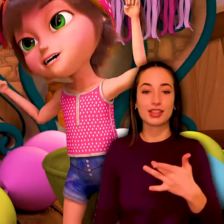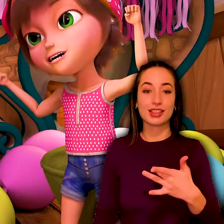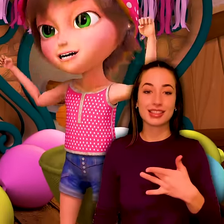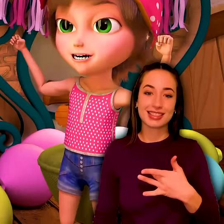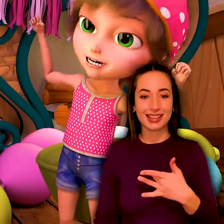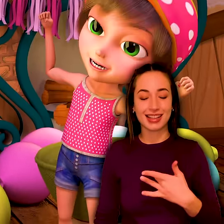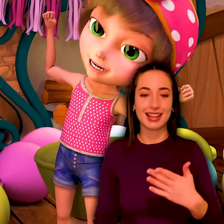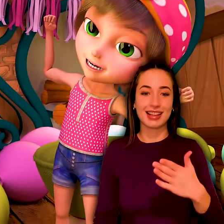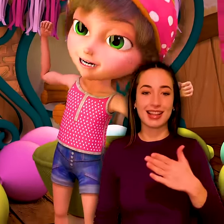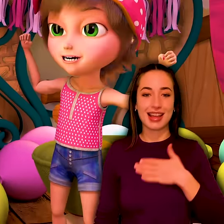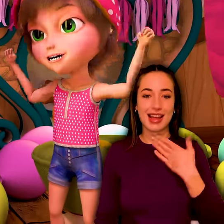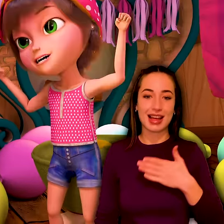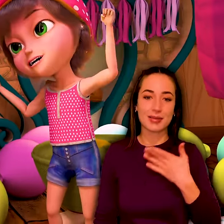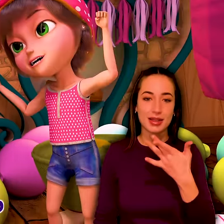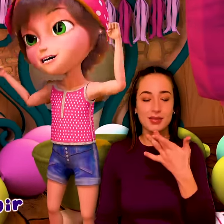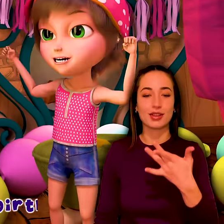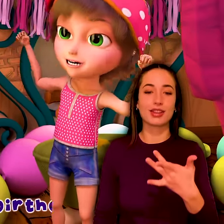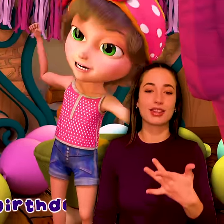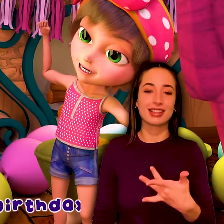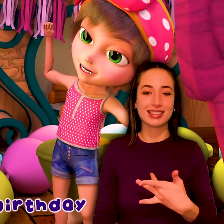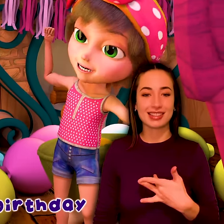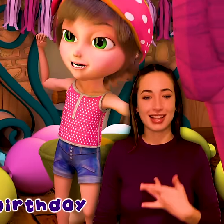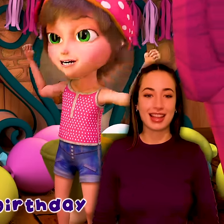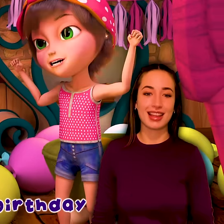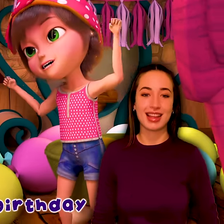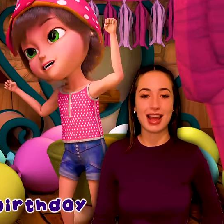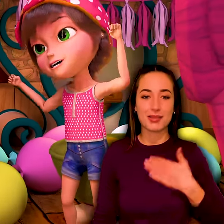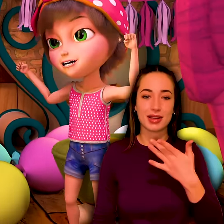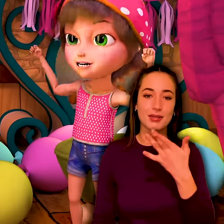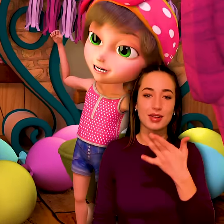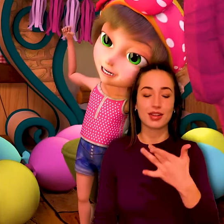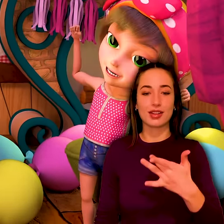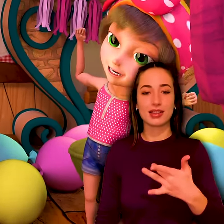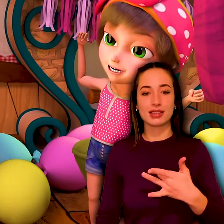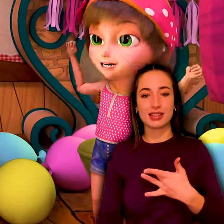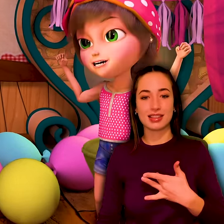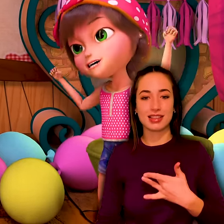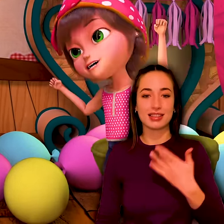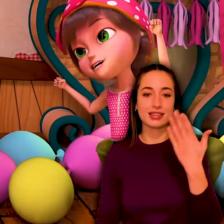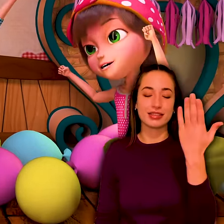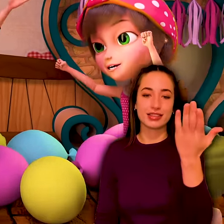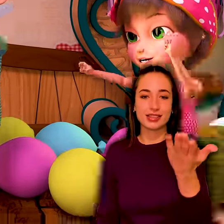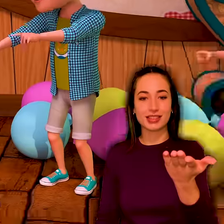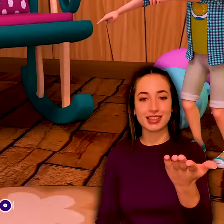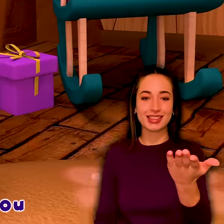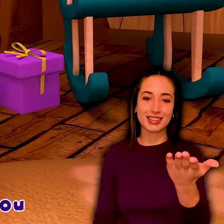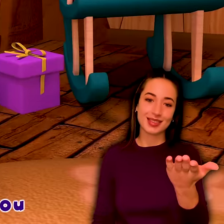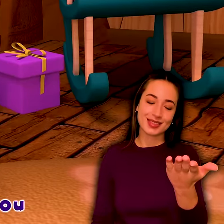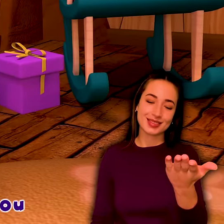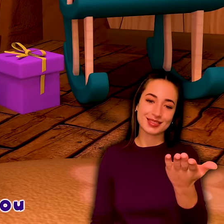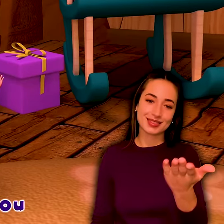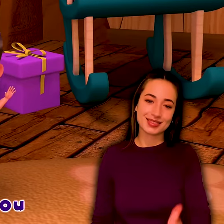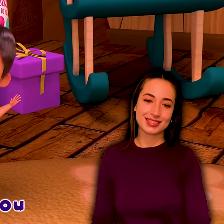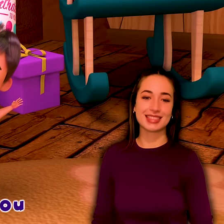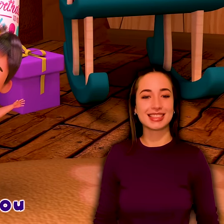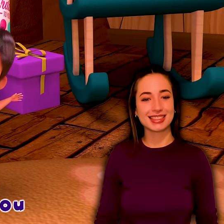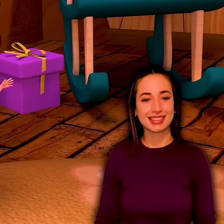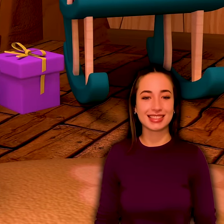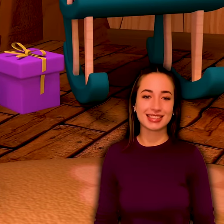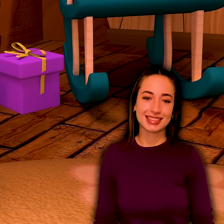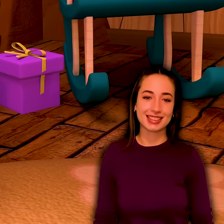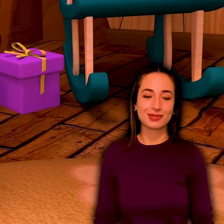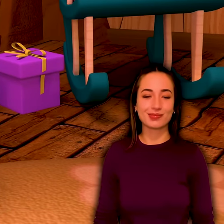happy birthday happy birthday happy birthday to you